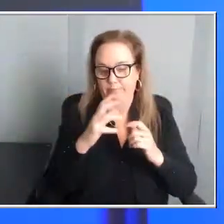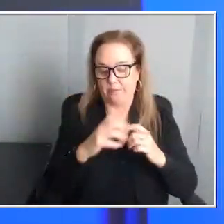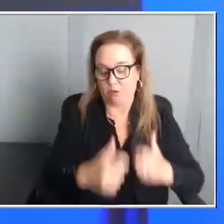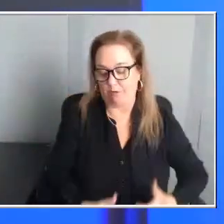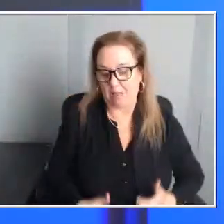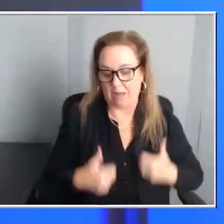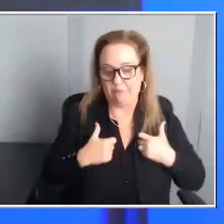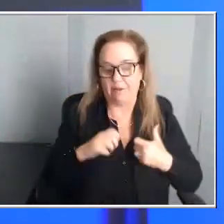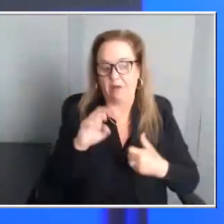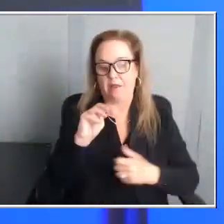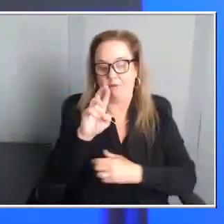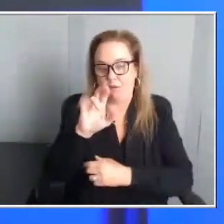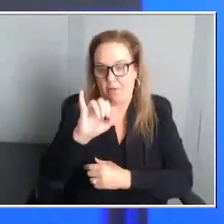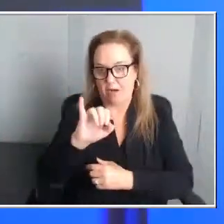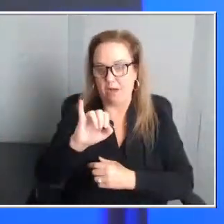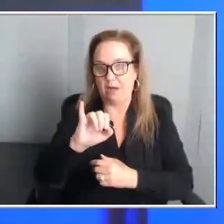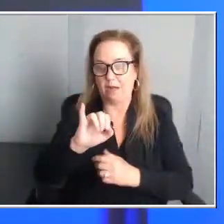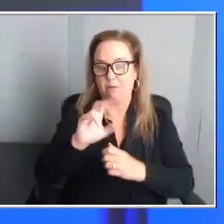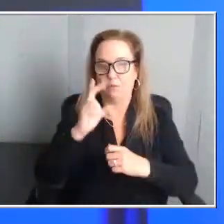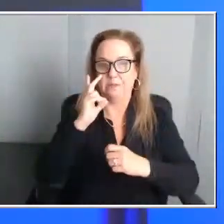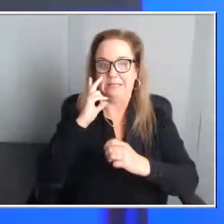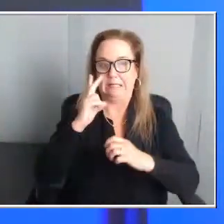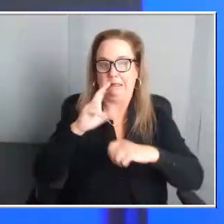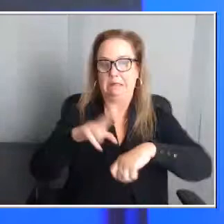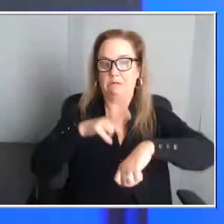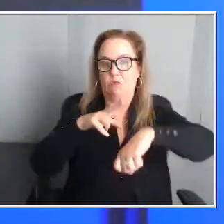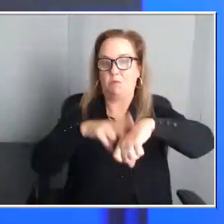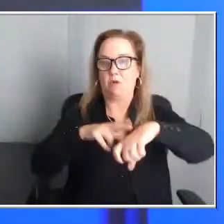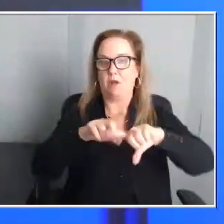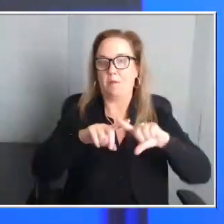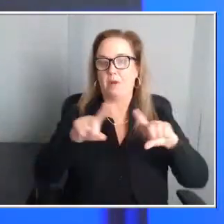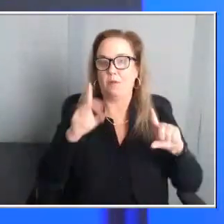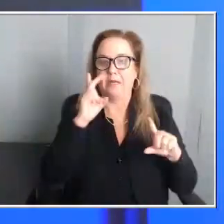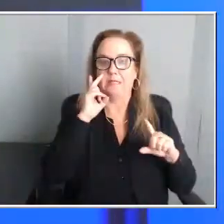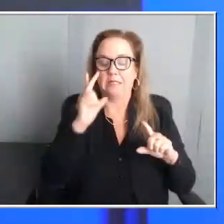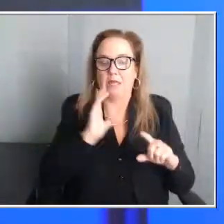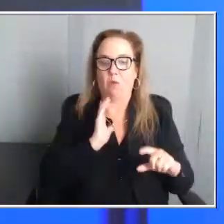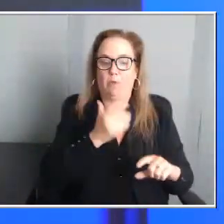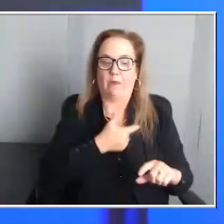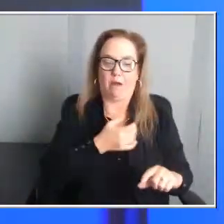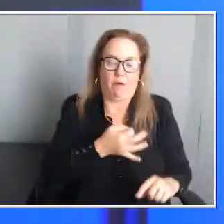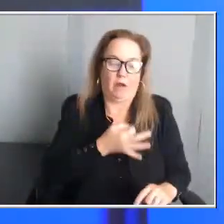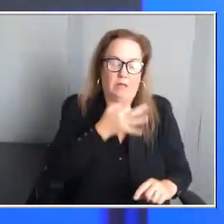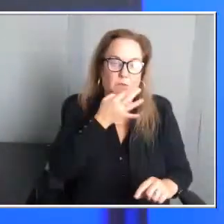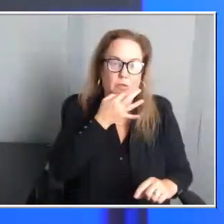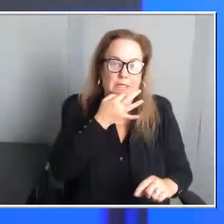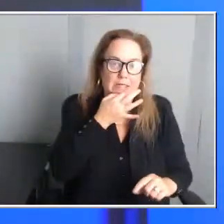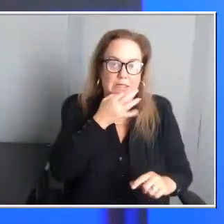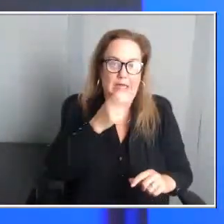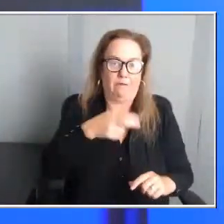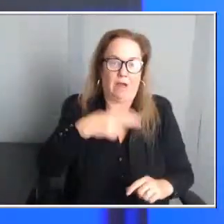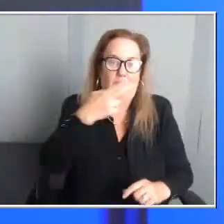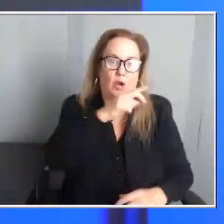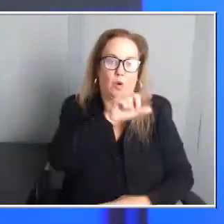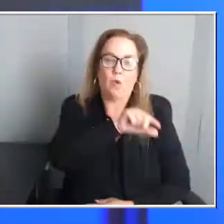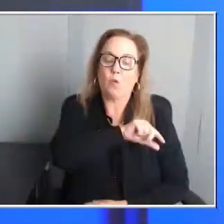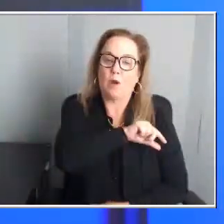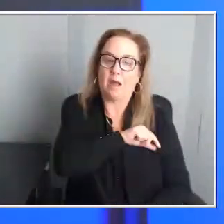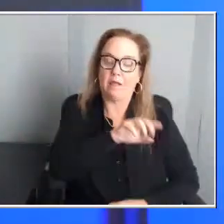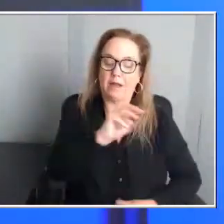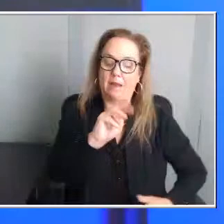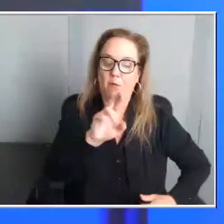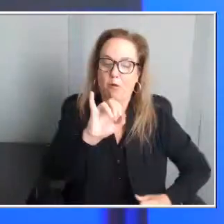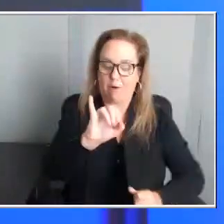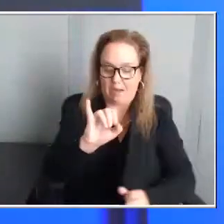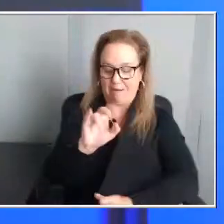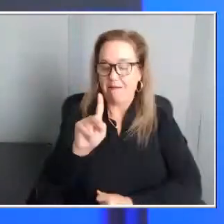MRIs that were read as normal. But we find that with our expertise and the higher quality MRI,